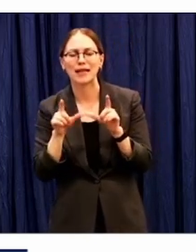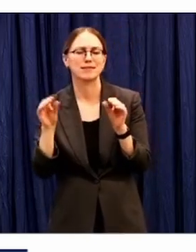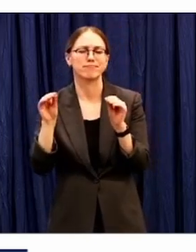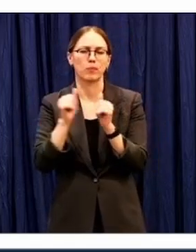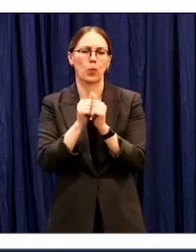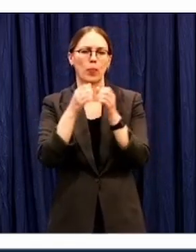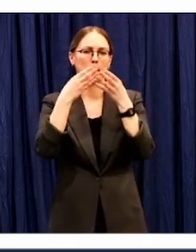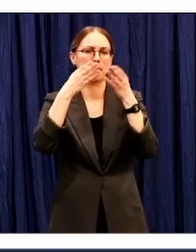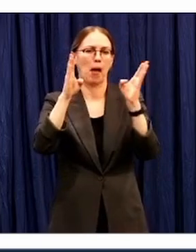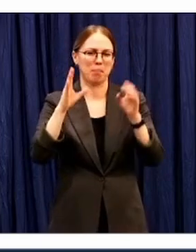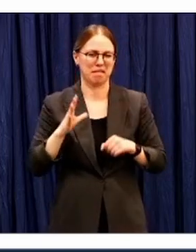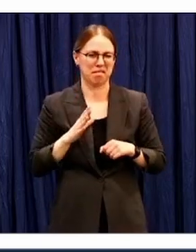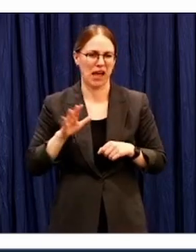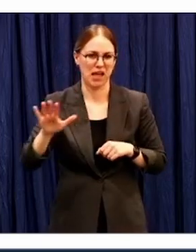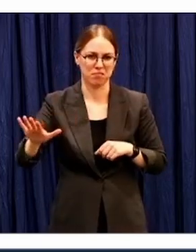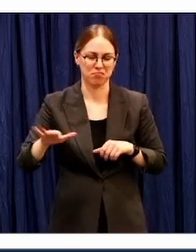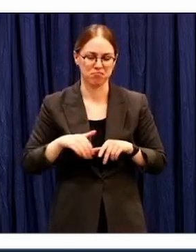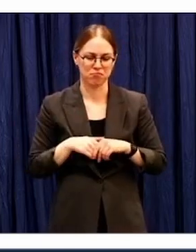public entity.